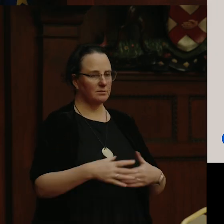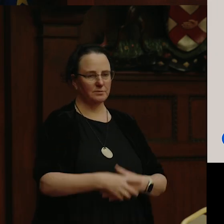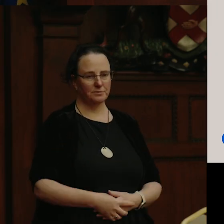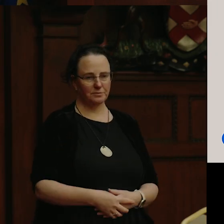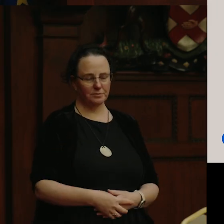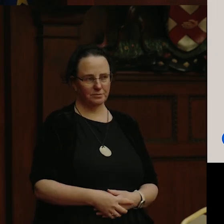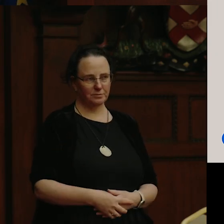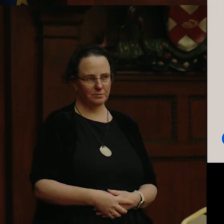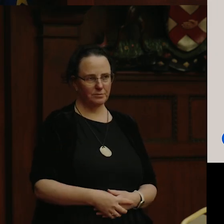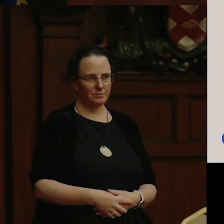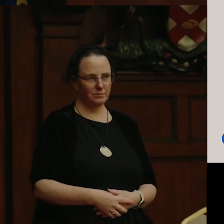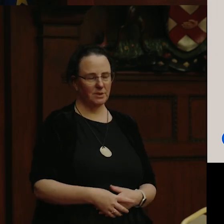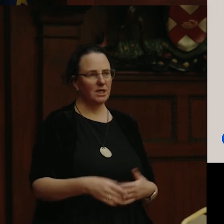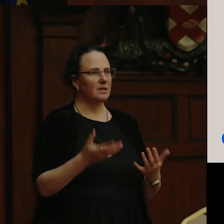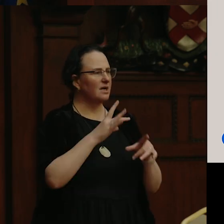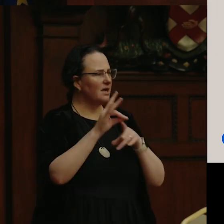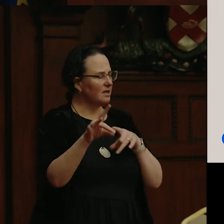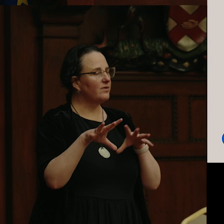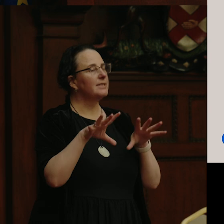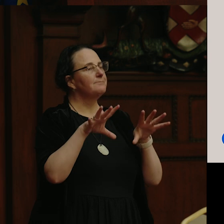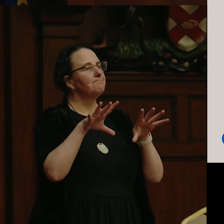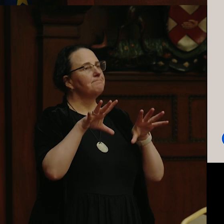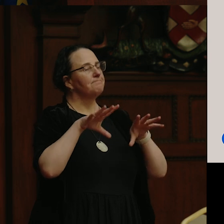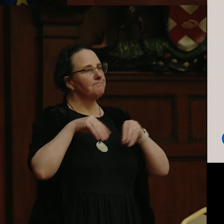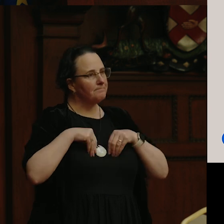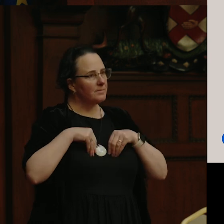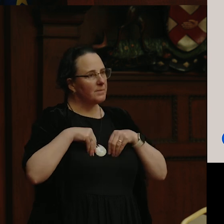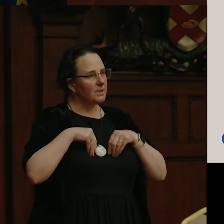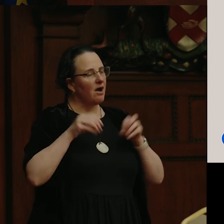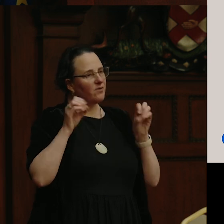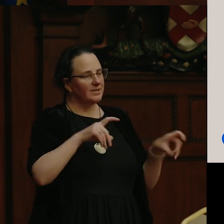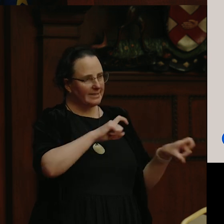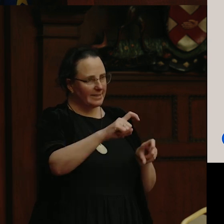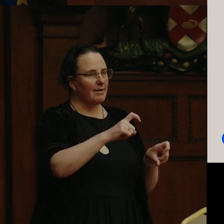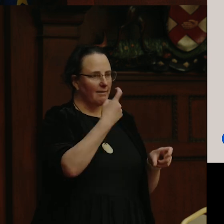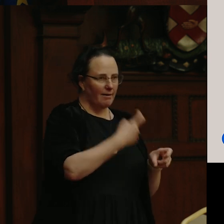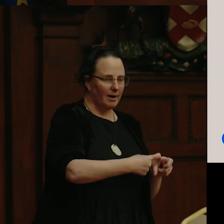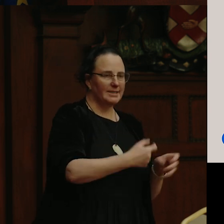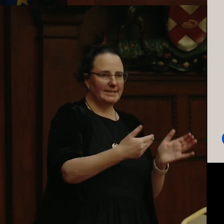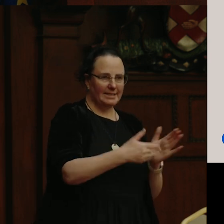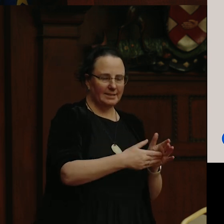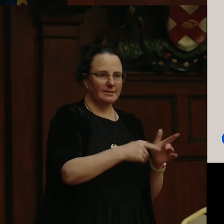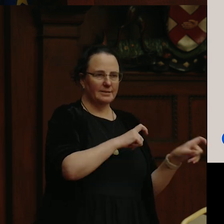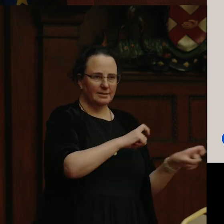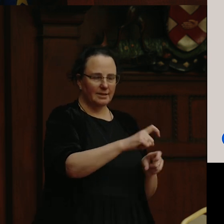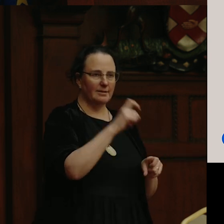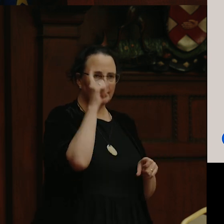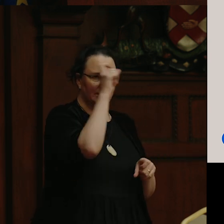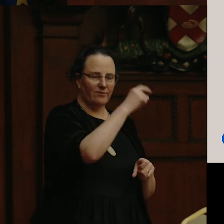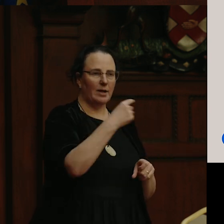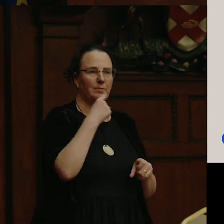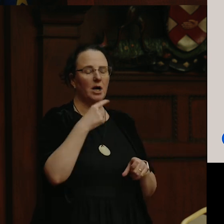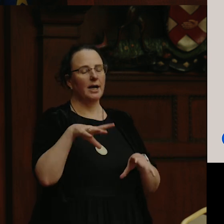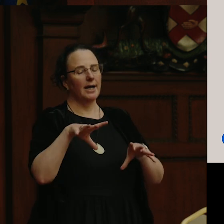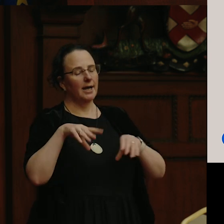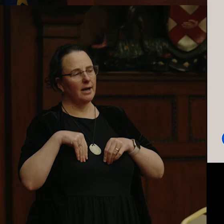that acceptance didn't necessarily erase the hard parts and the challenges of living with Sjögren's, but it did